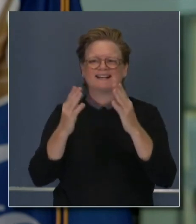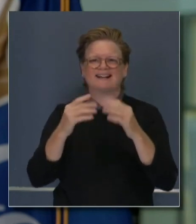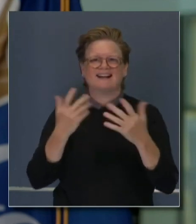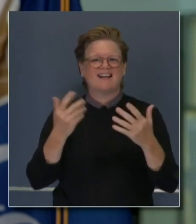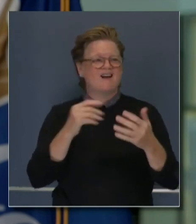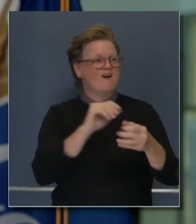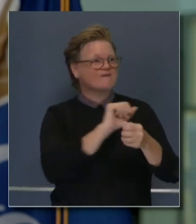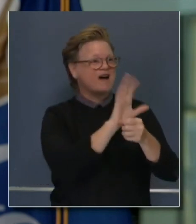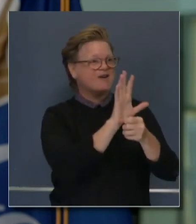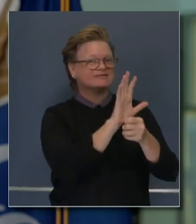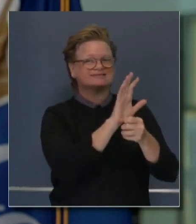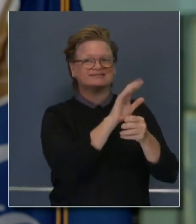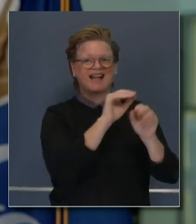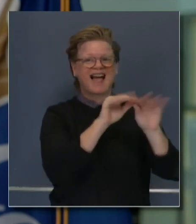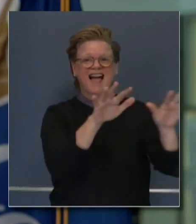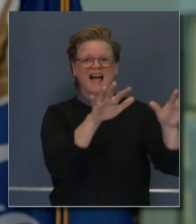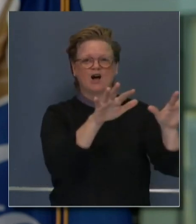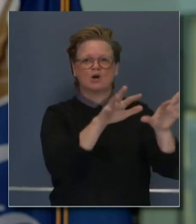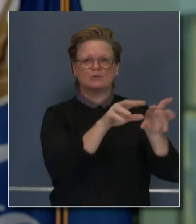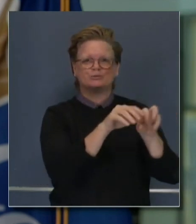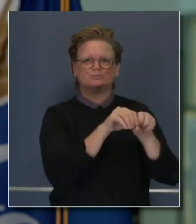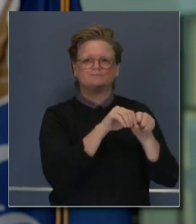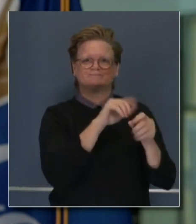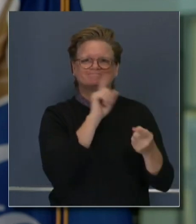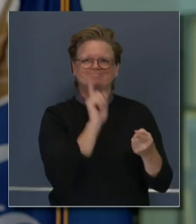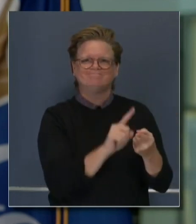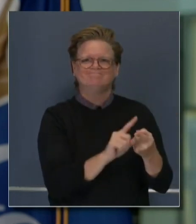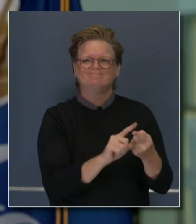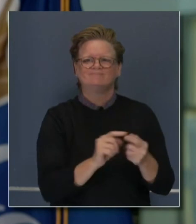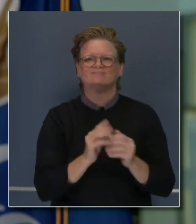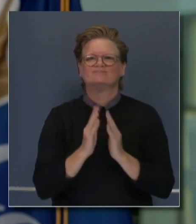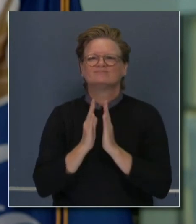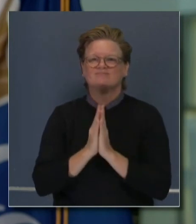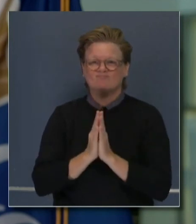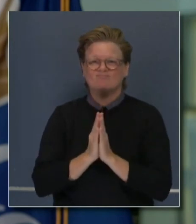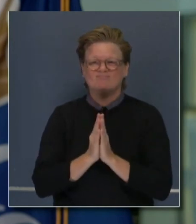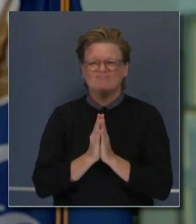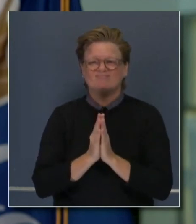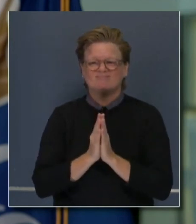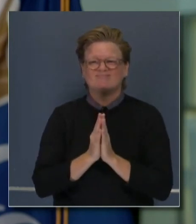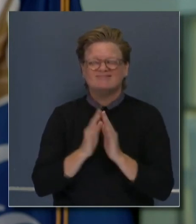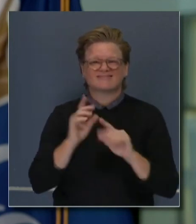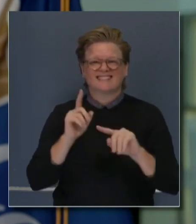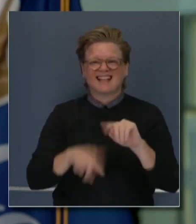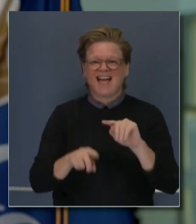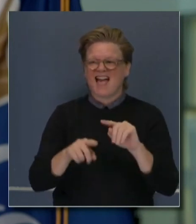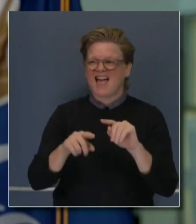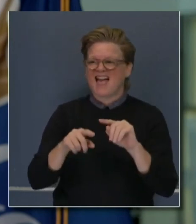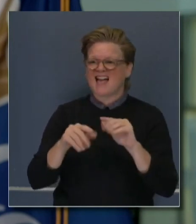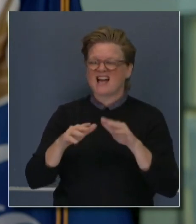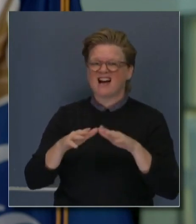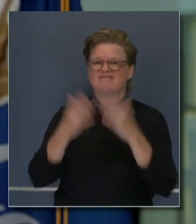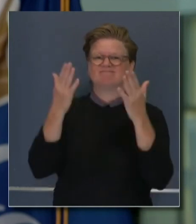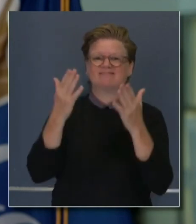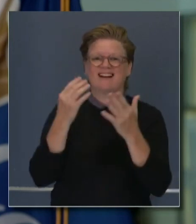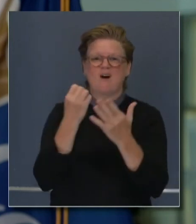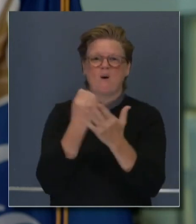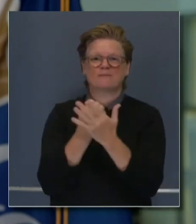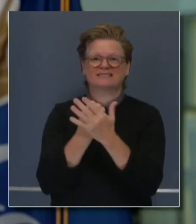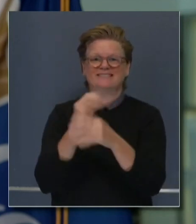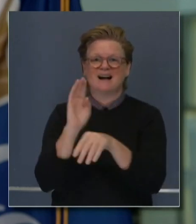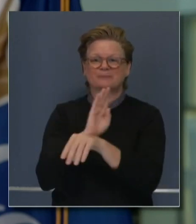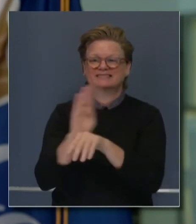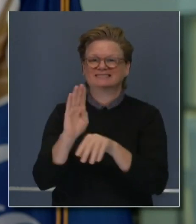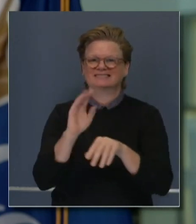nothing more potent and powerful and impactful to reopening the economy in the state of California than ending the spread